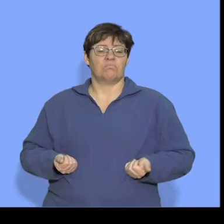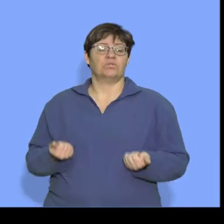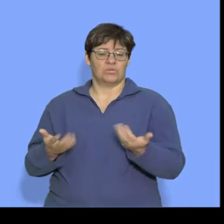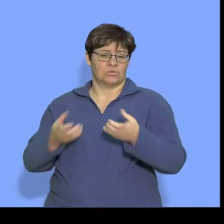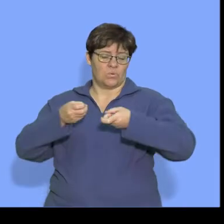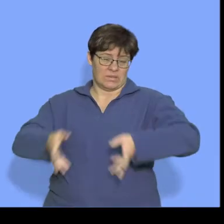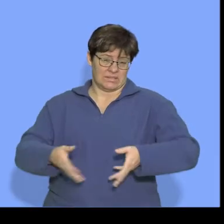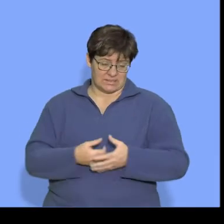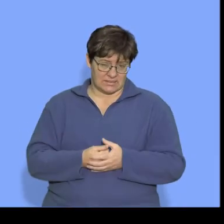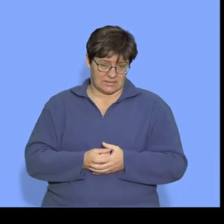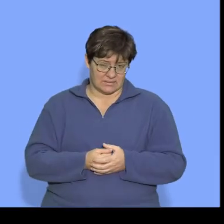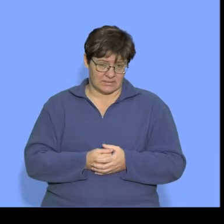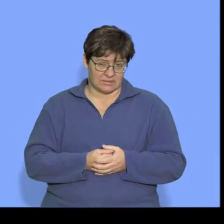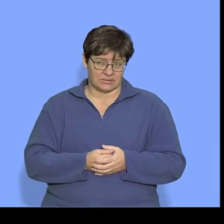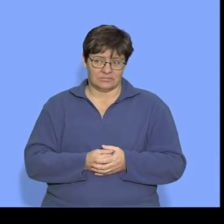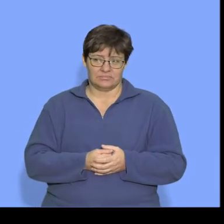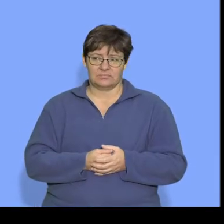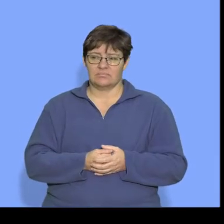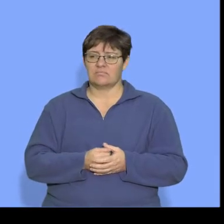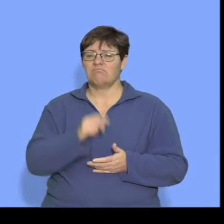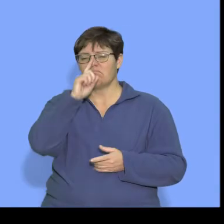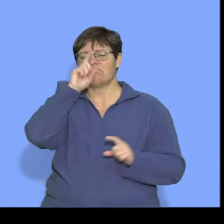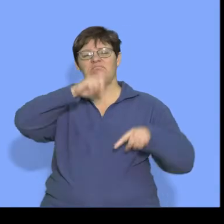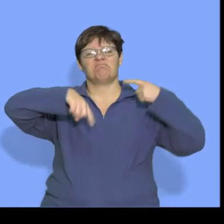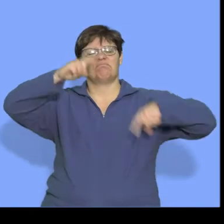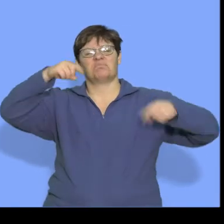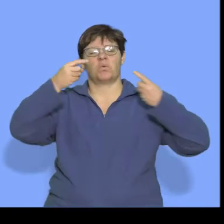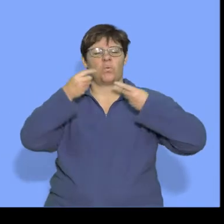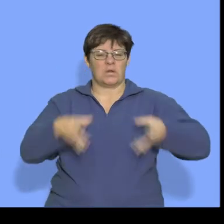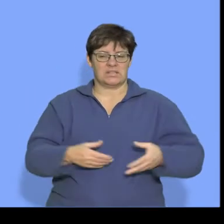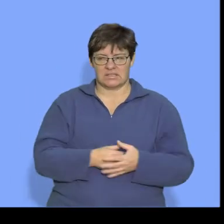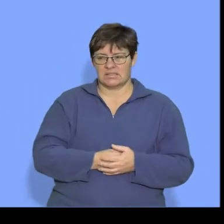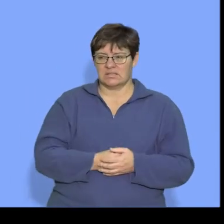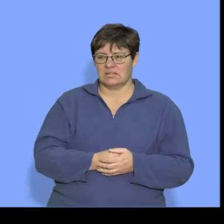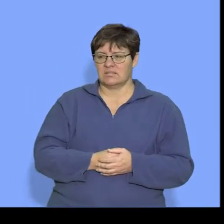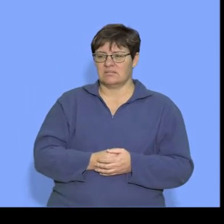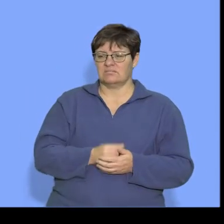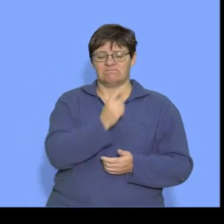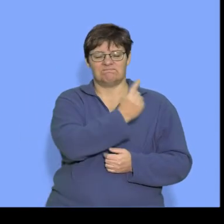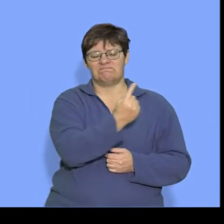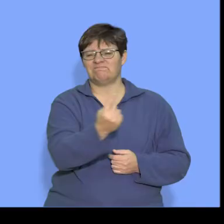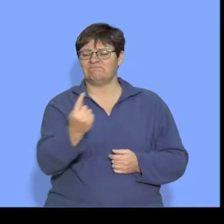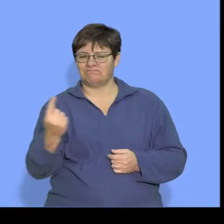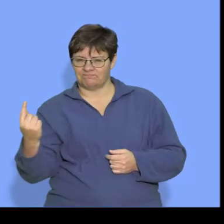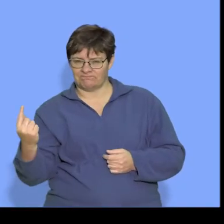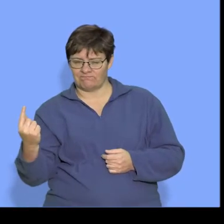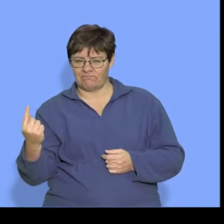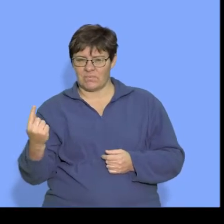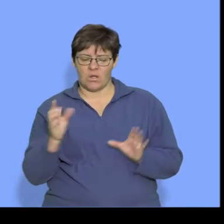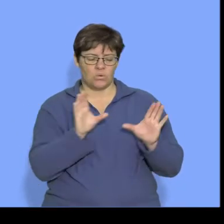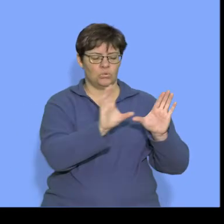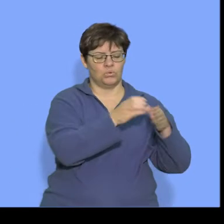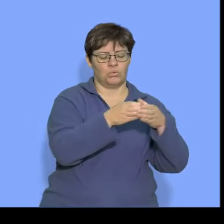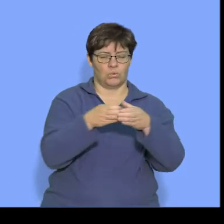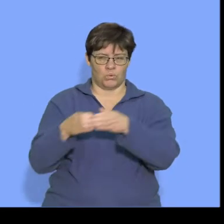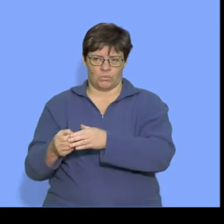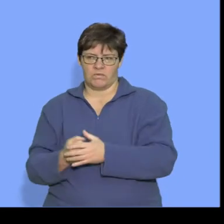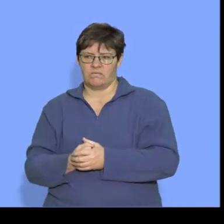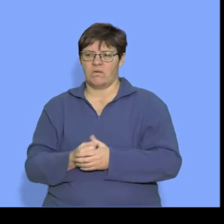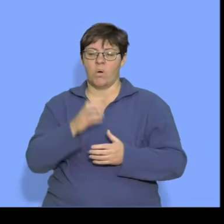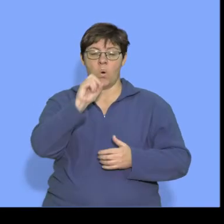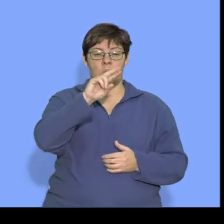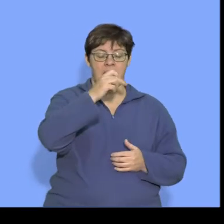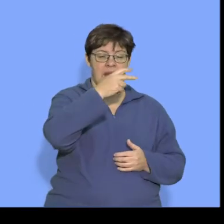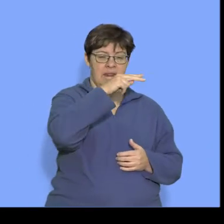of waste. Let's look at different types of waste and how these are categorized. So we have organic waste,